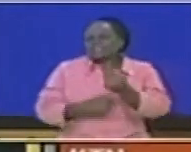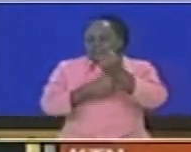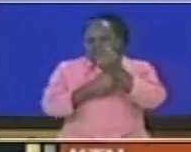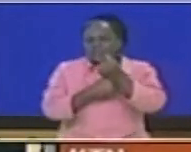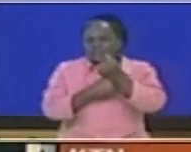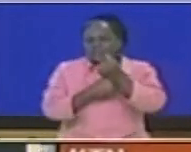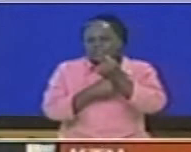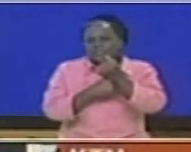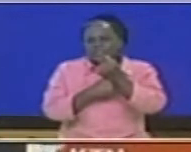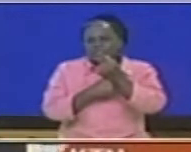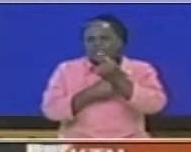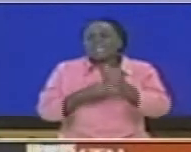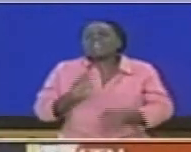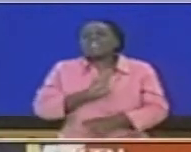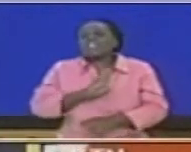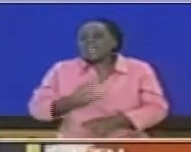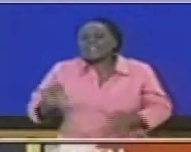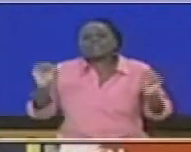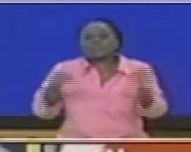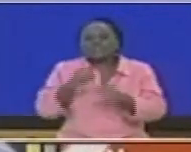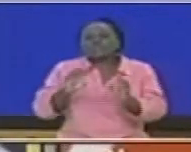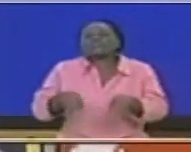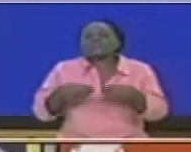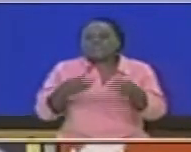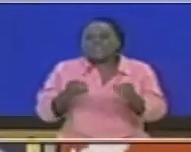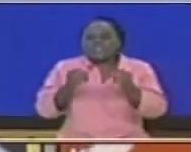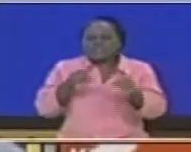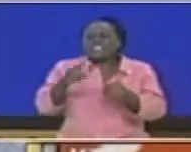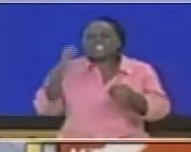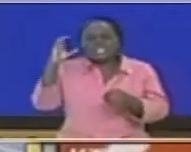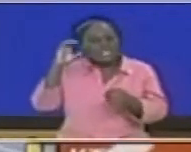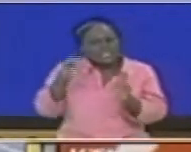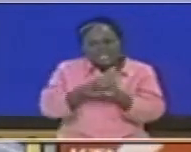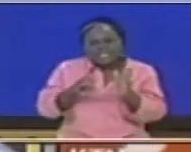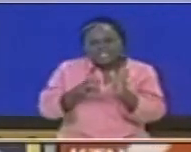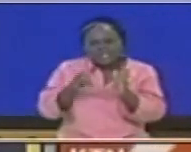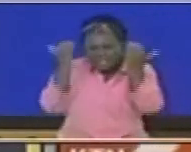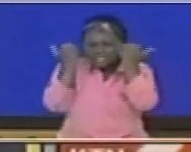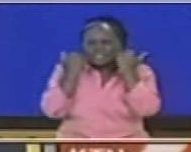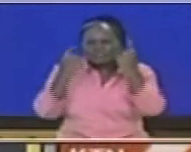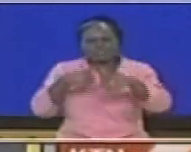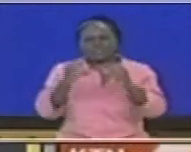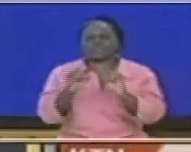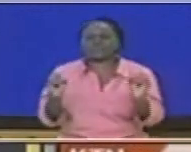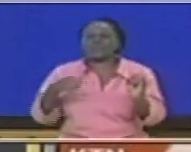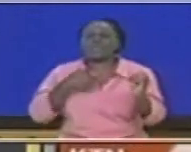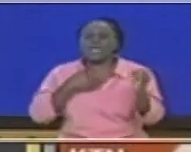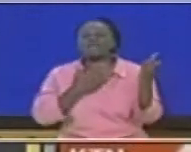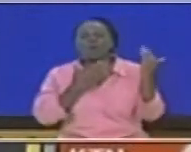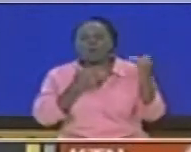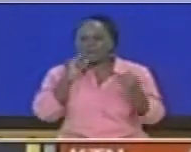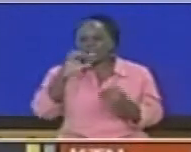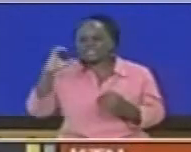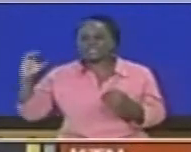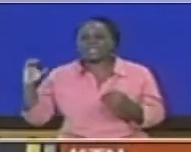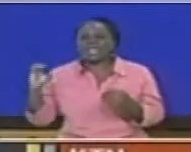haraka. There's nothing that we can gain if at all that those cases are not going on, because we had a lot of hope with ICC,